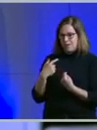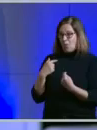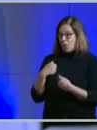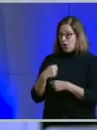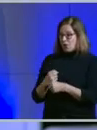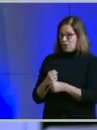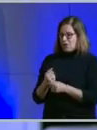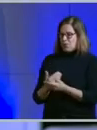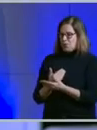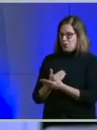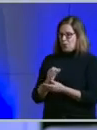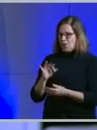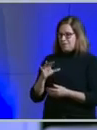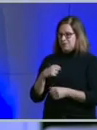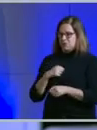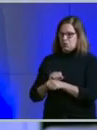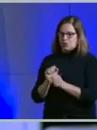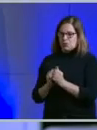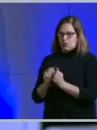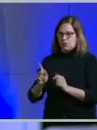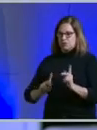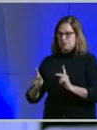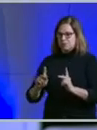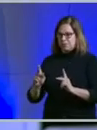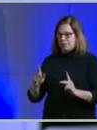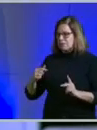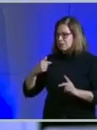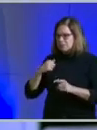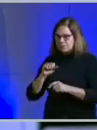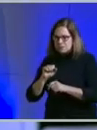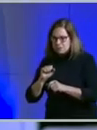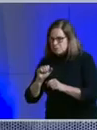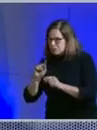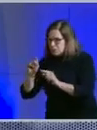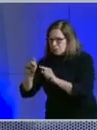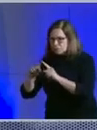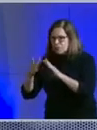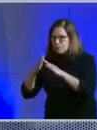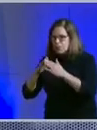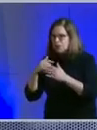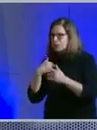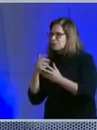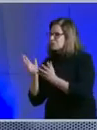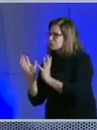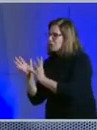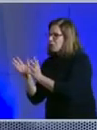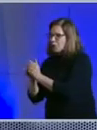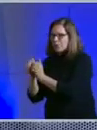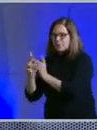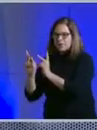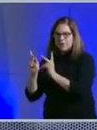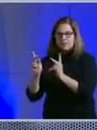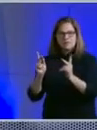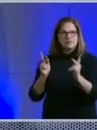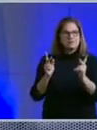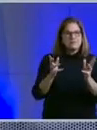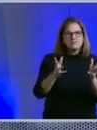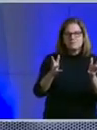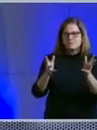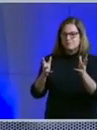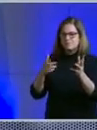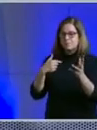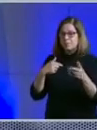through our credible messenger work where we go into the community and we find non-traditional leaders, some people who themselves were formerly